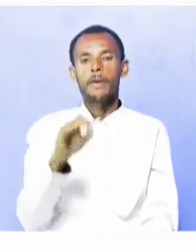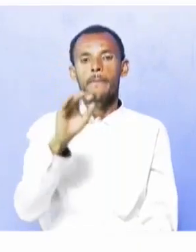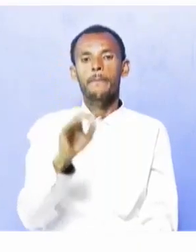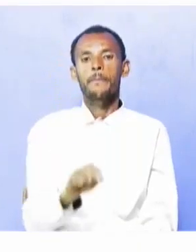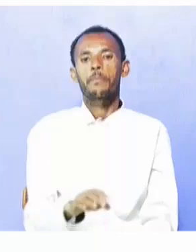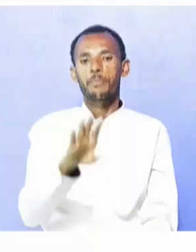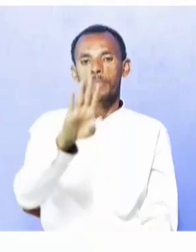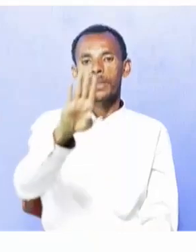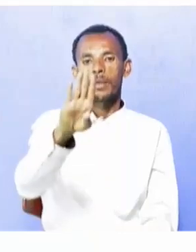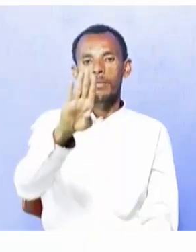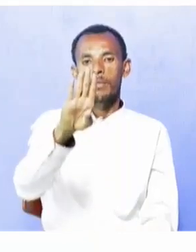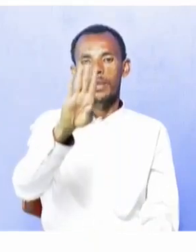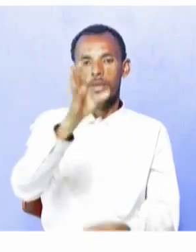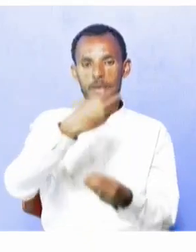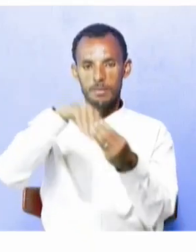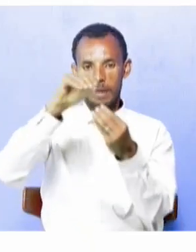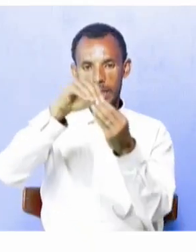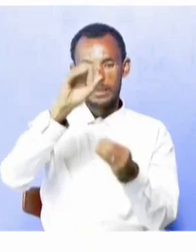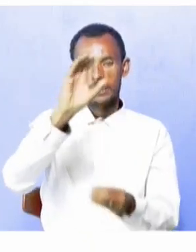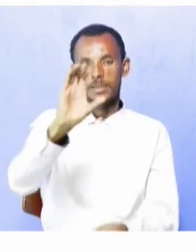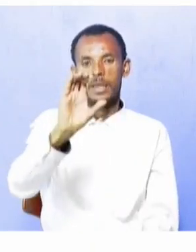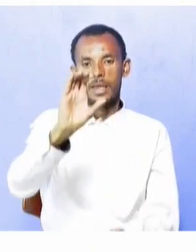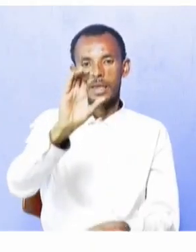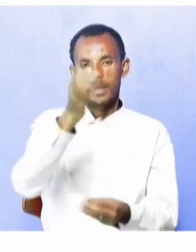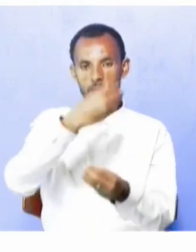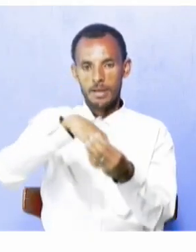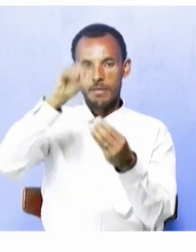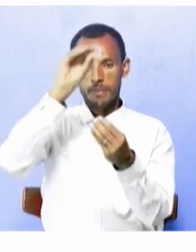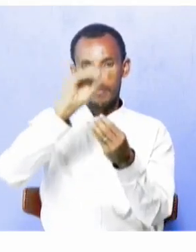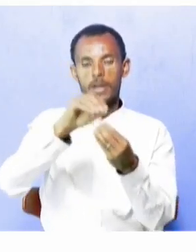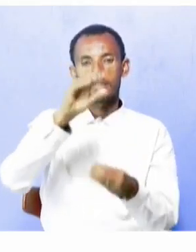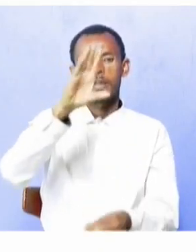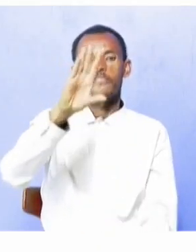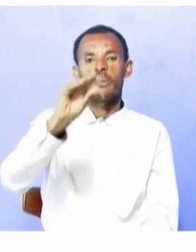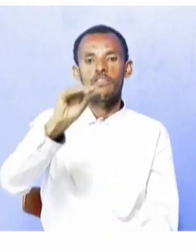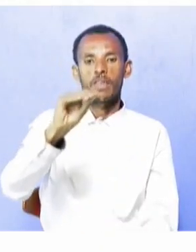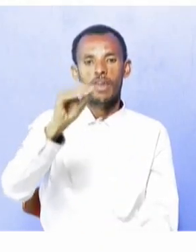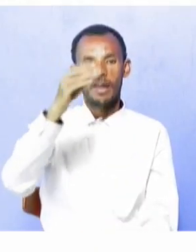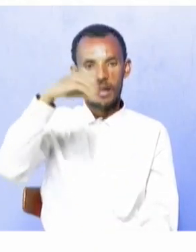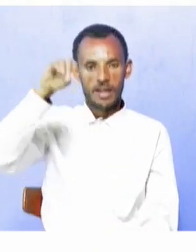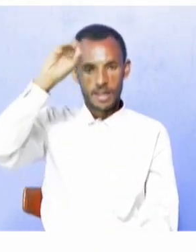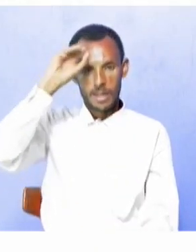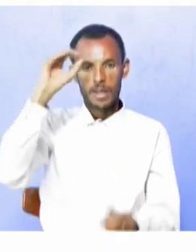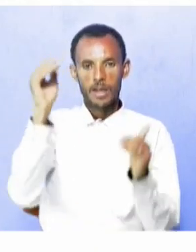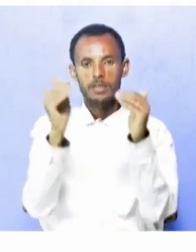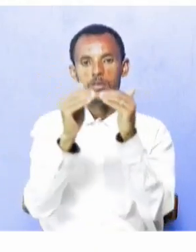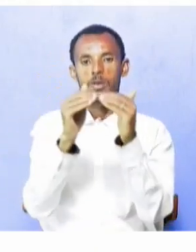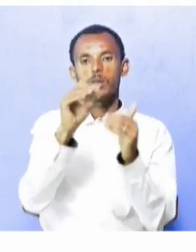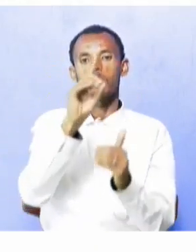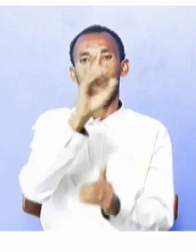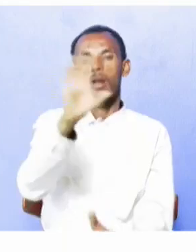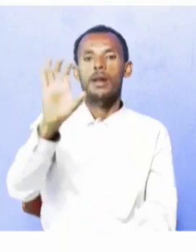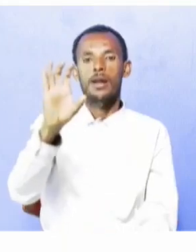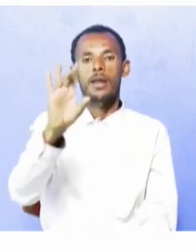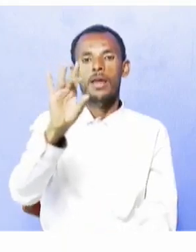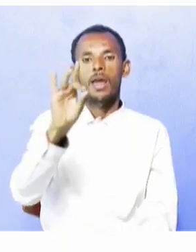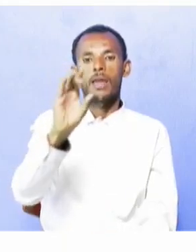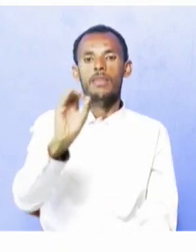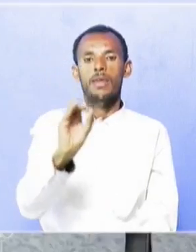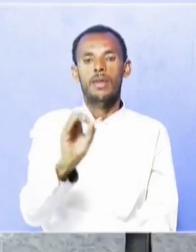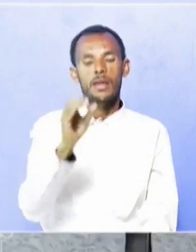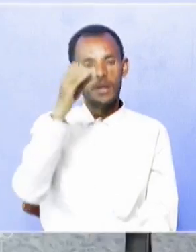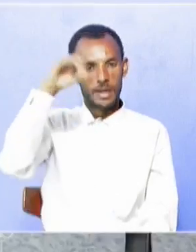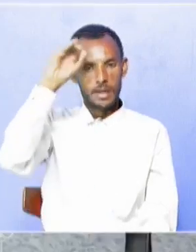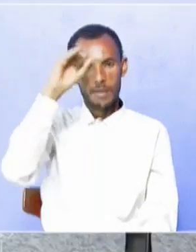plus C plus 50 degree is 180 degree, right?